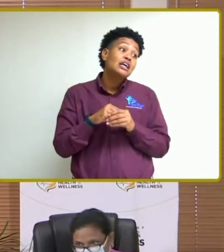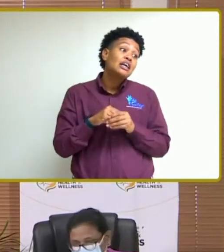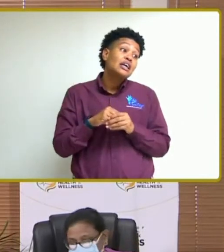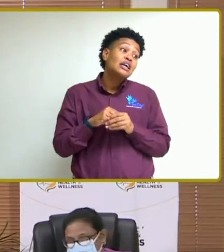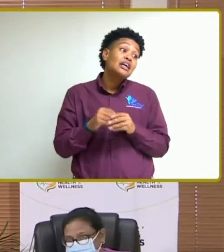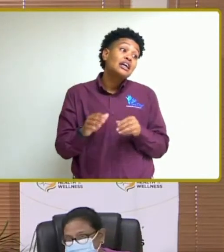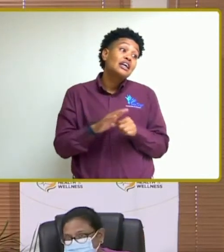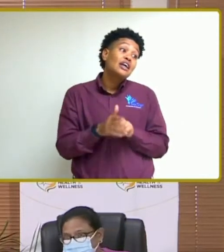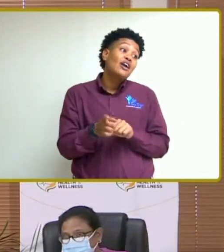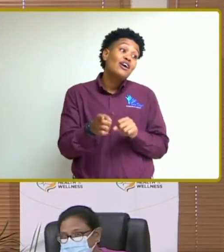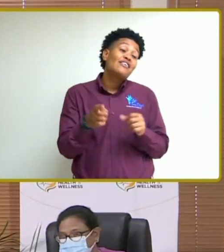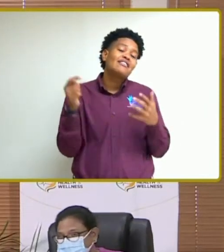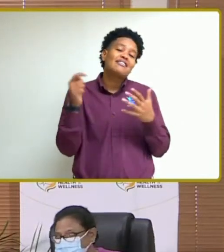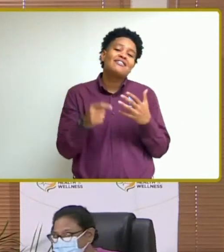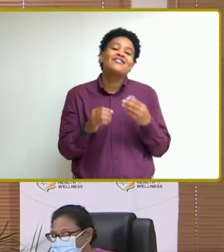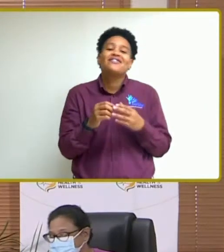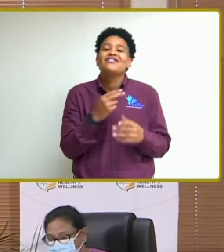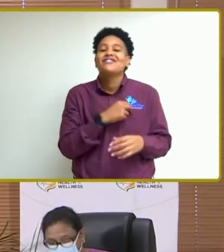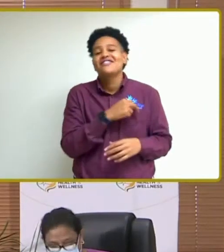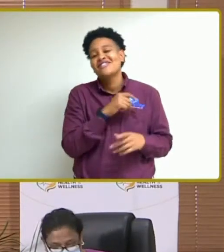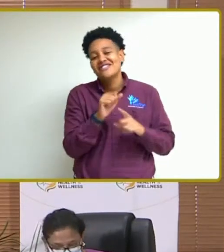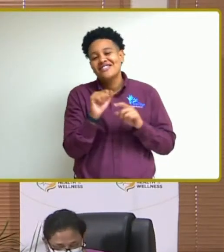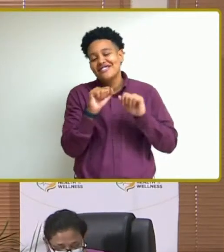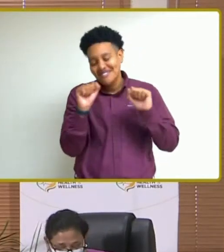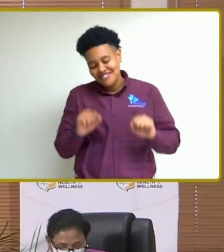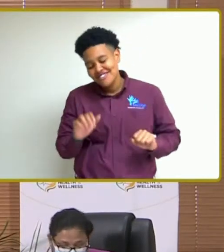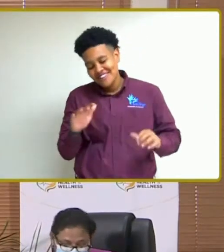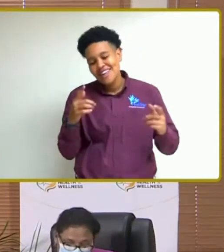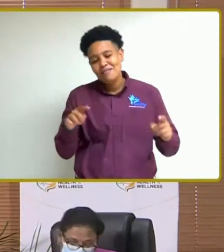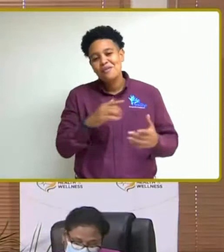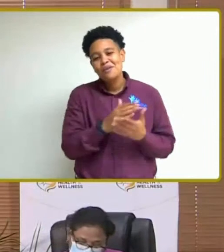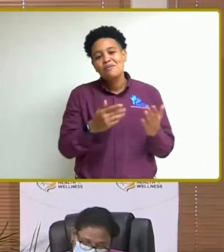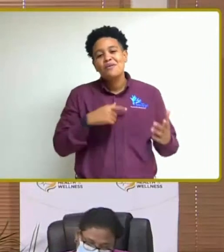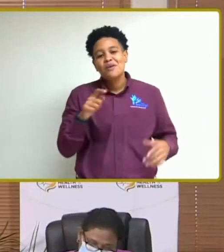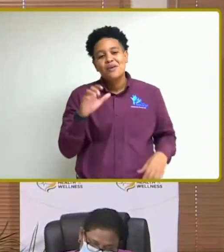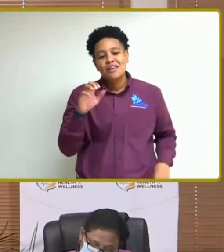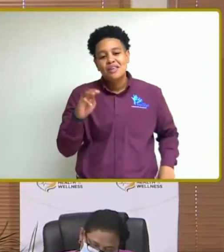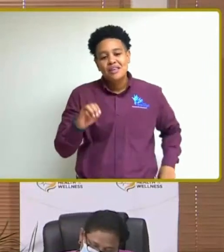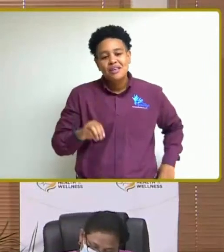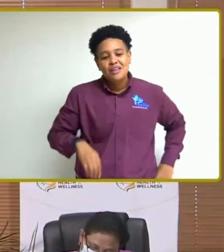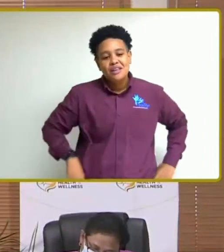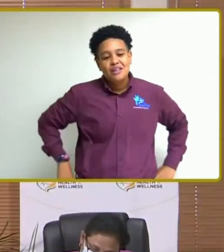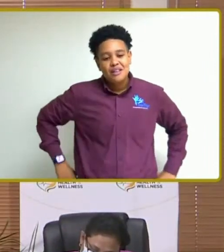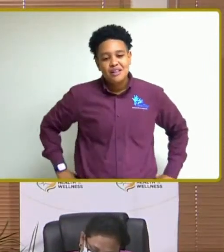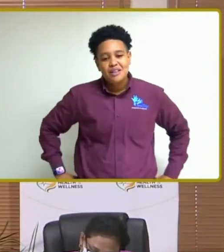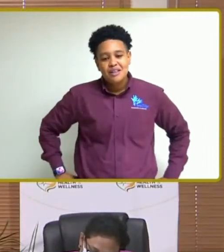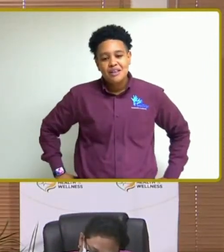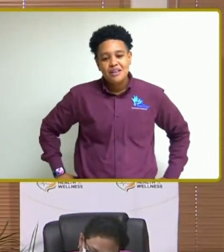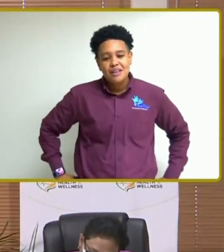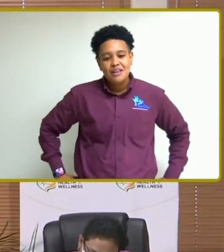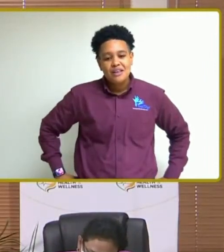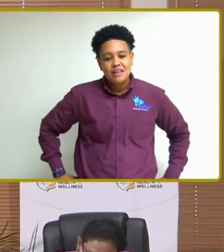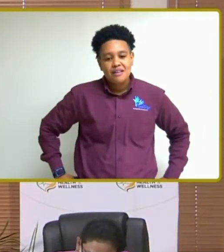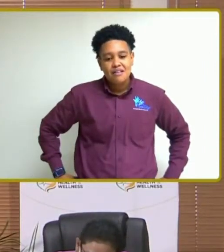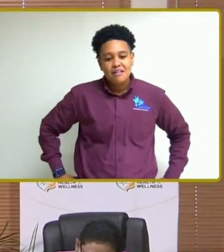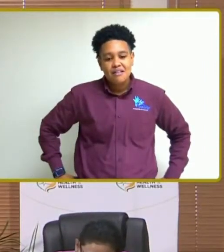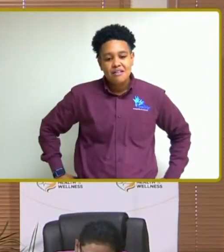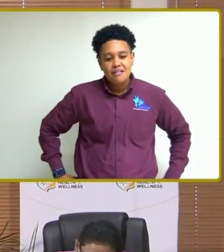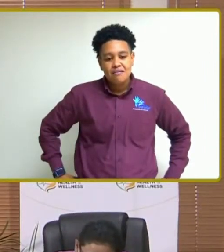COVID cases in the hospital system? So those are my questions for the CMO. For the PS or the